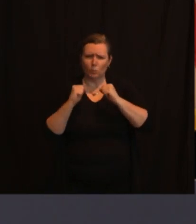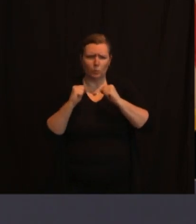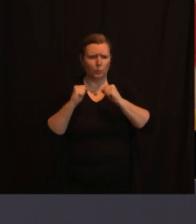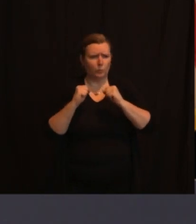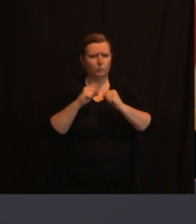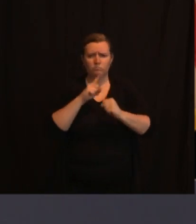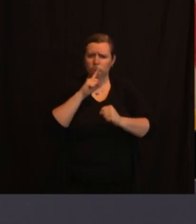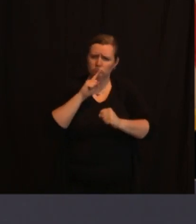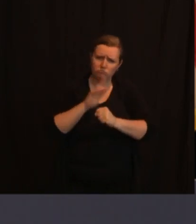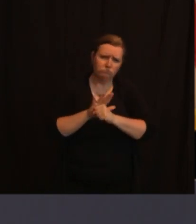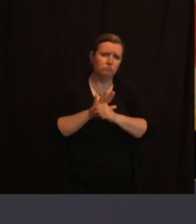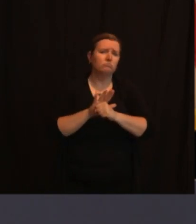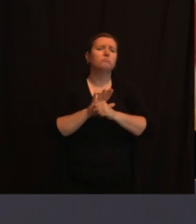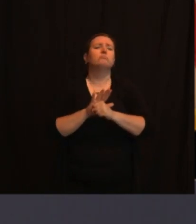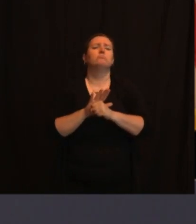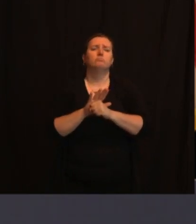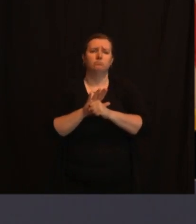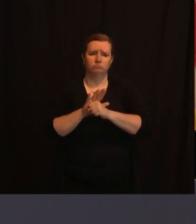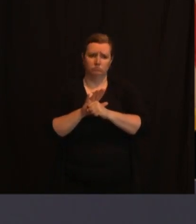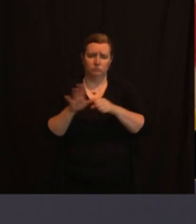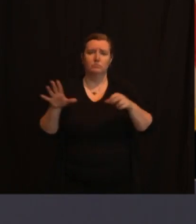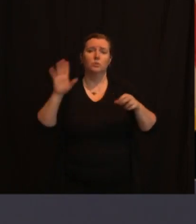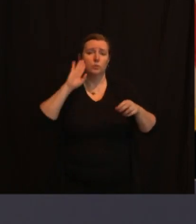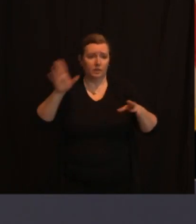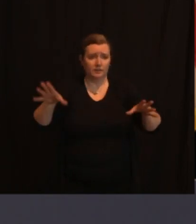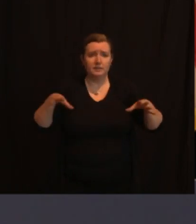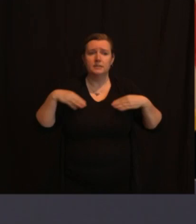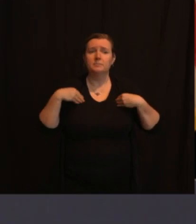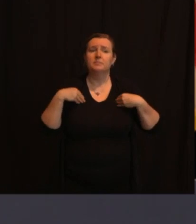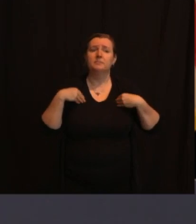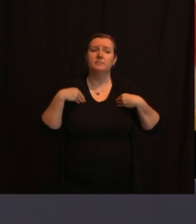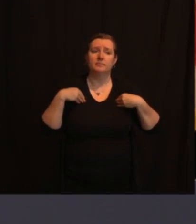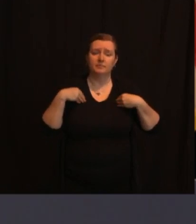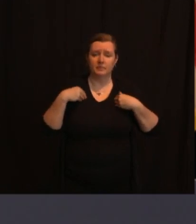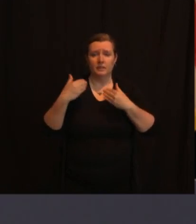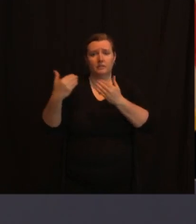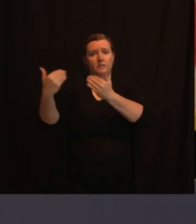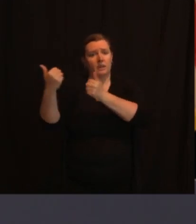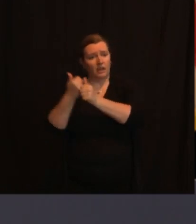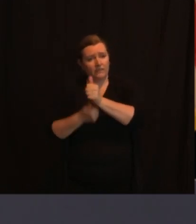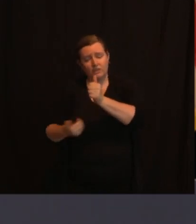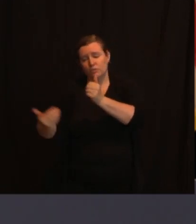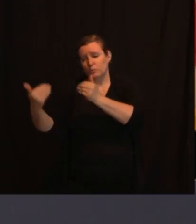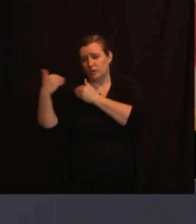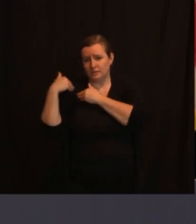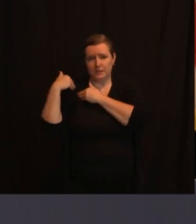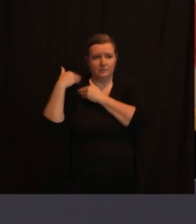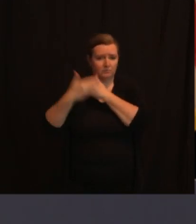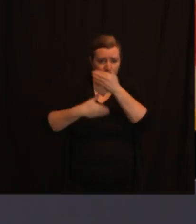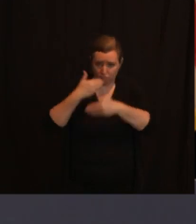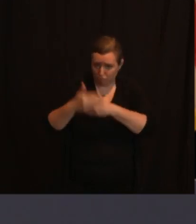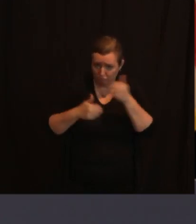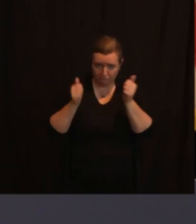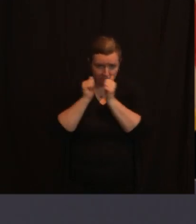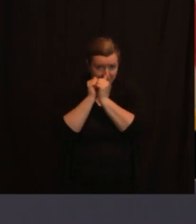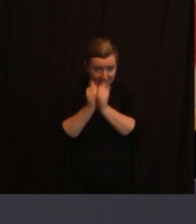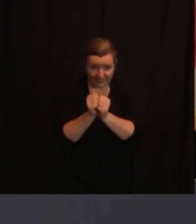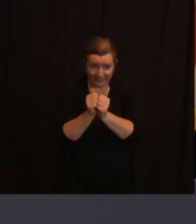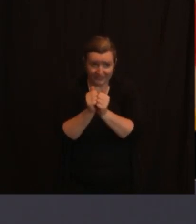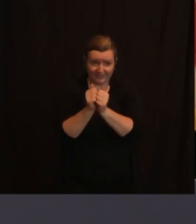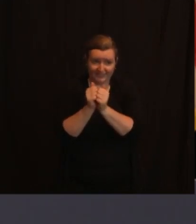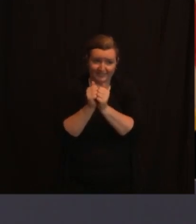every single responsible step that we can collectively take together to begin to get back on that road to